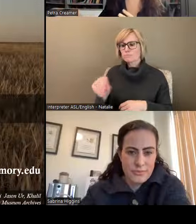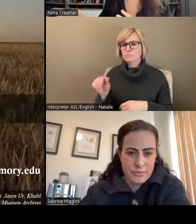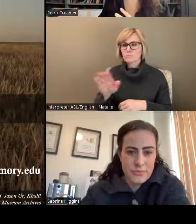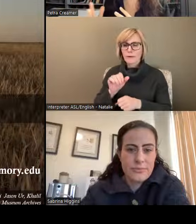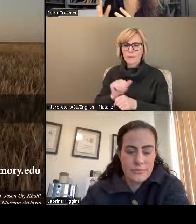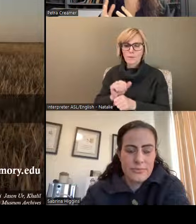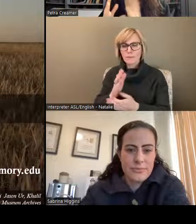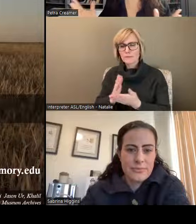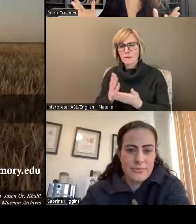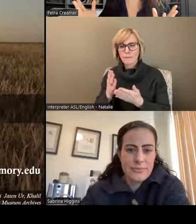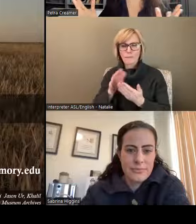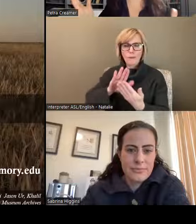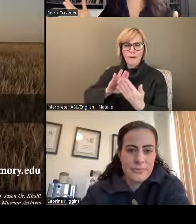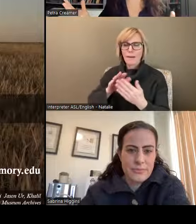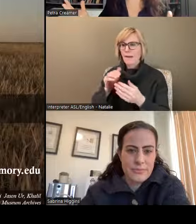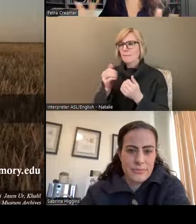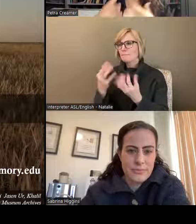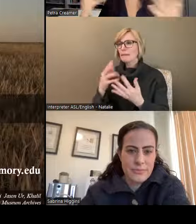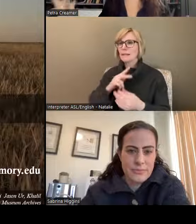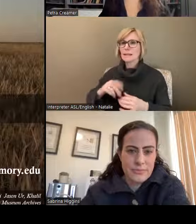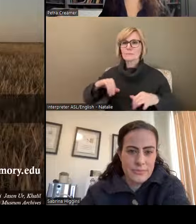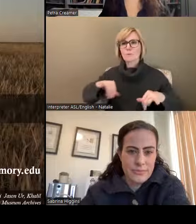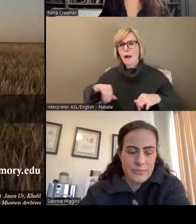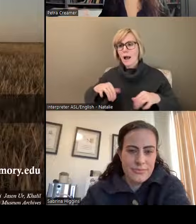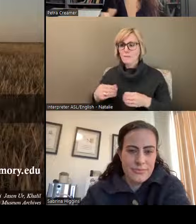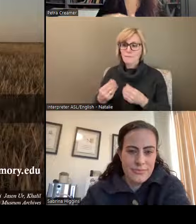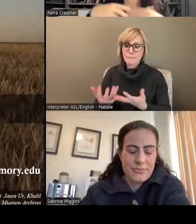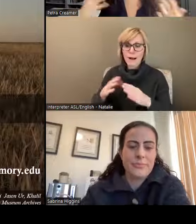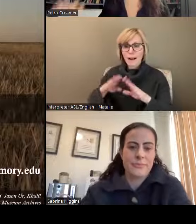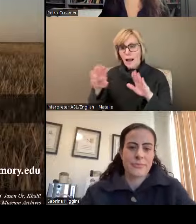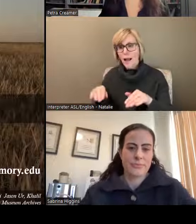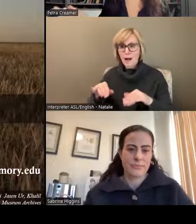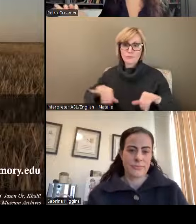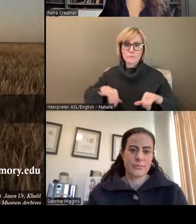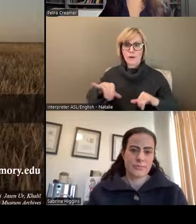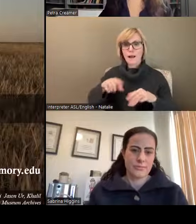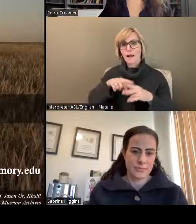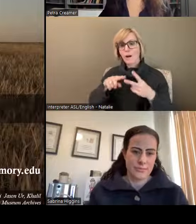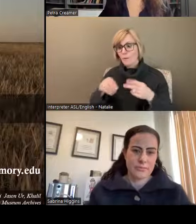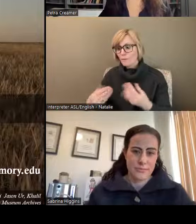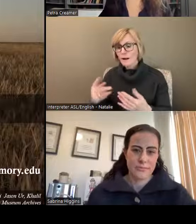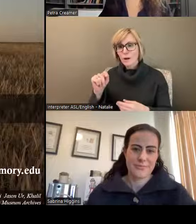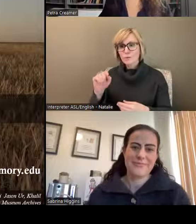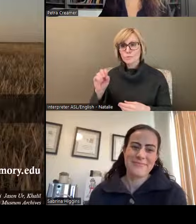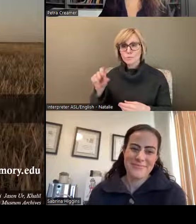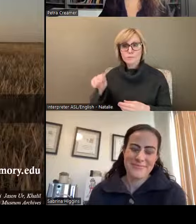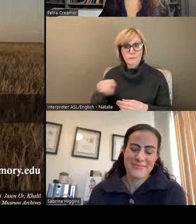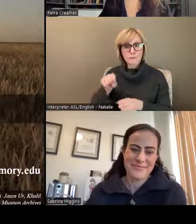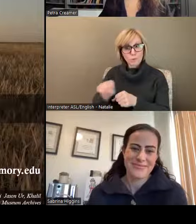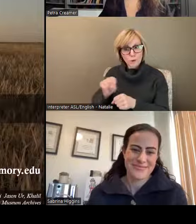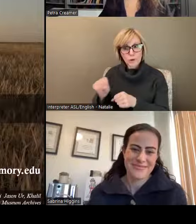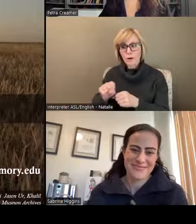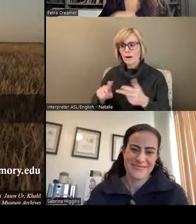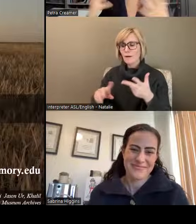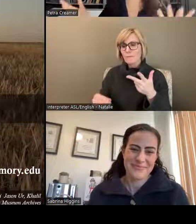some aspects. A lot of kings tend to brag about providing them with houses, providing them with tools to do their work, providing